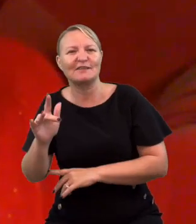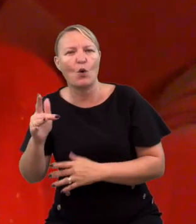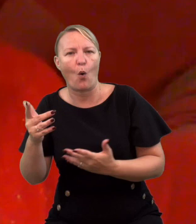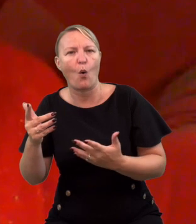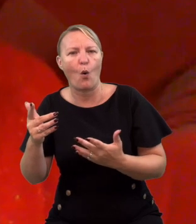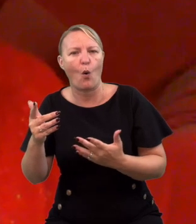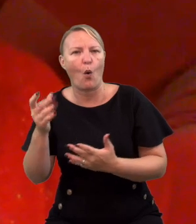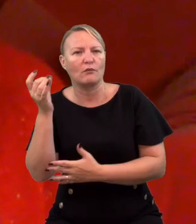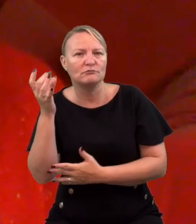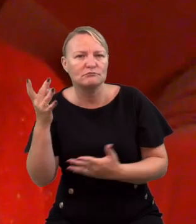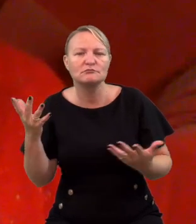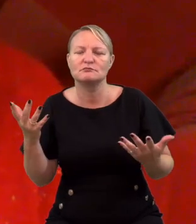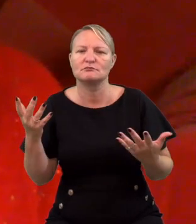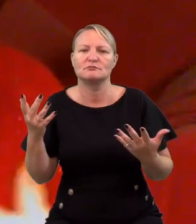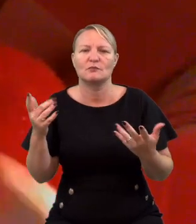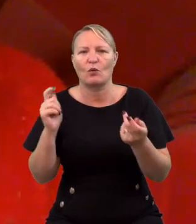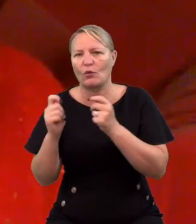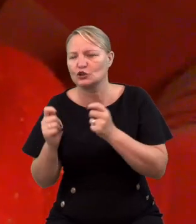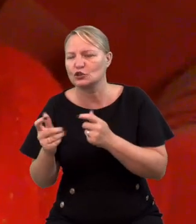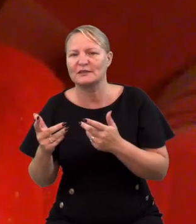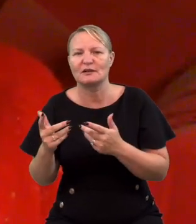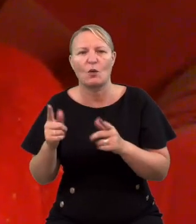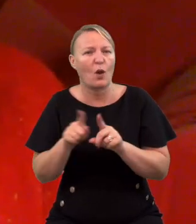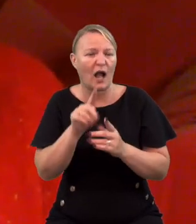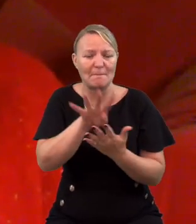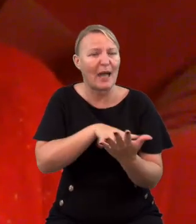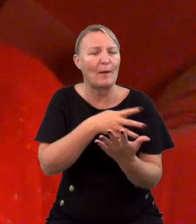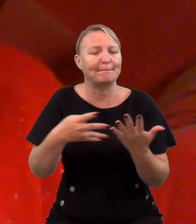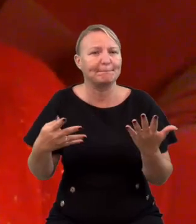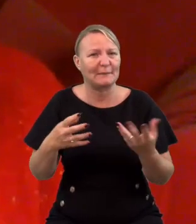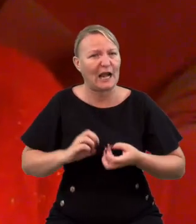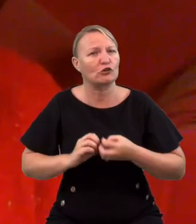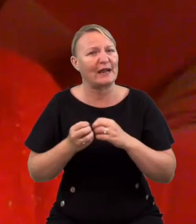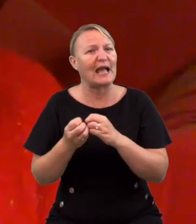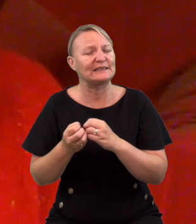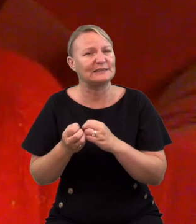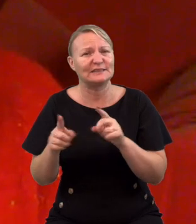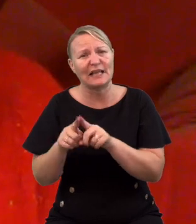metaphor, really, quite often, or a bit like a poem would.